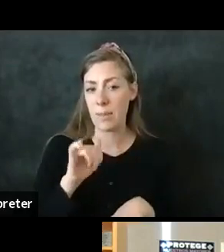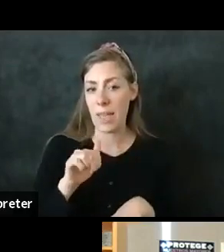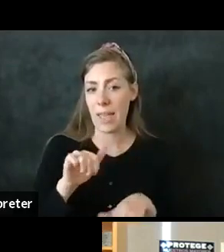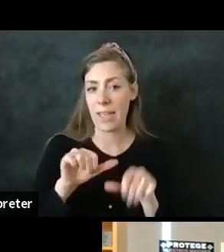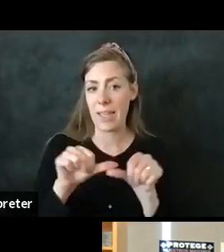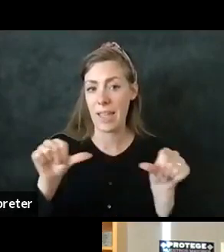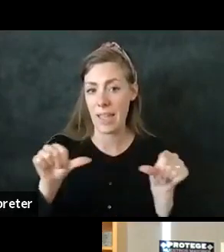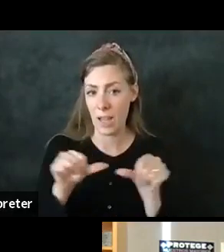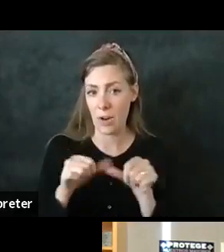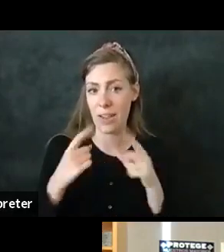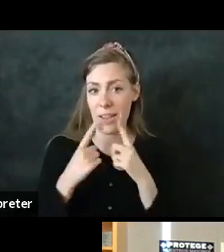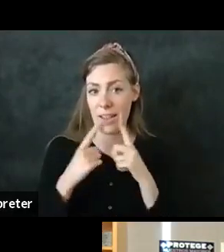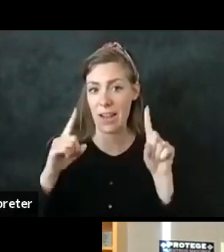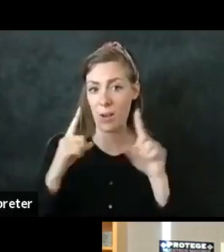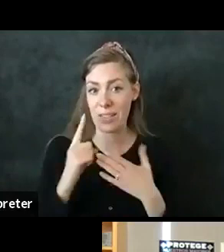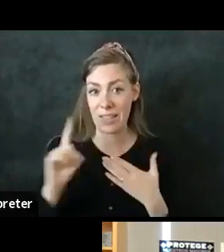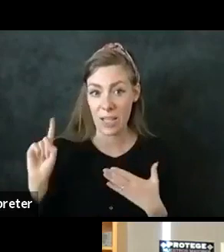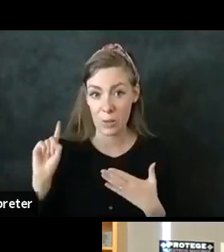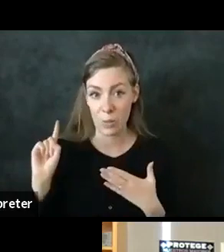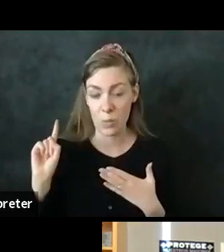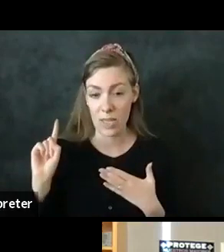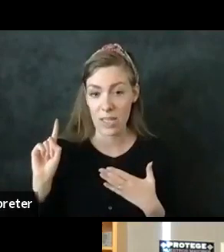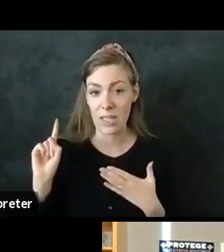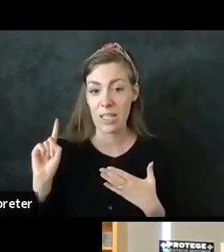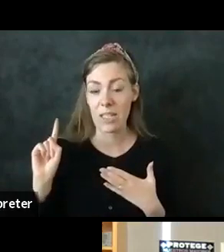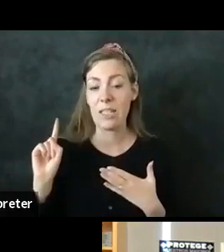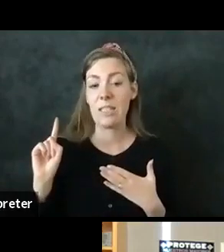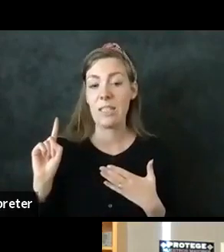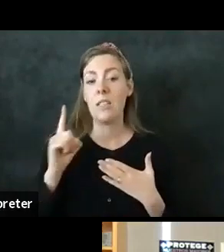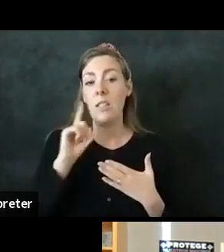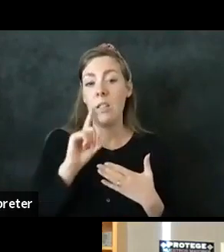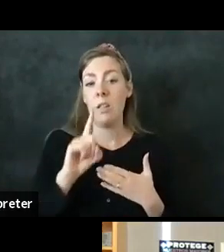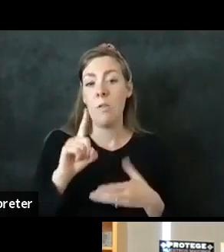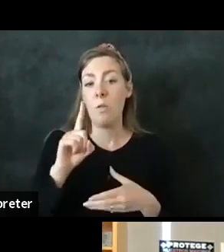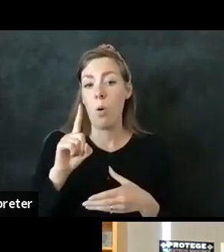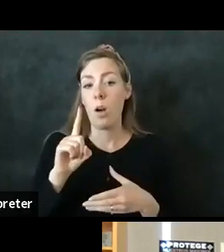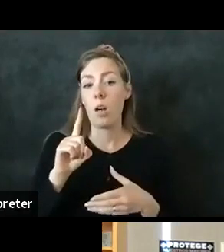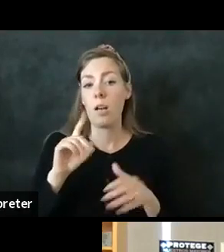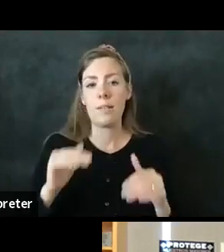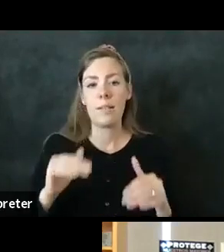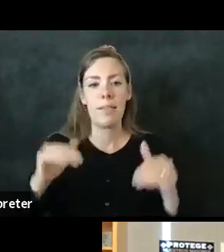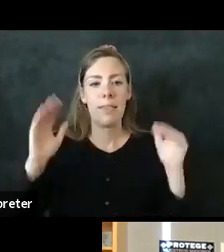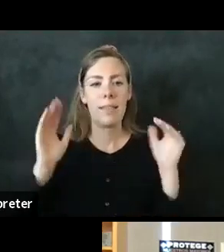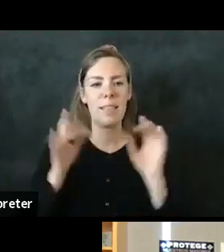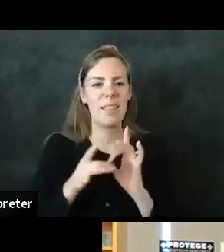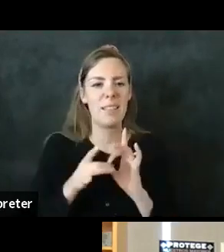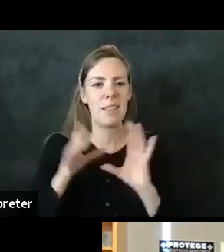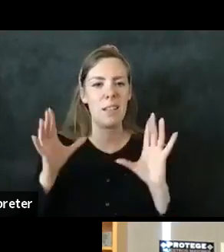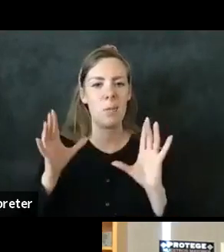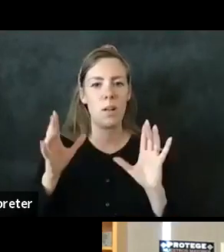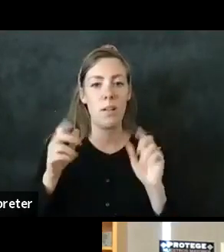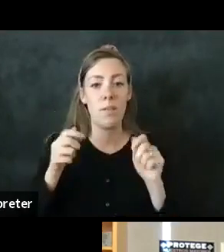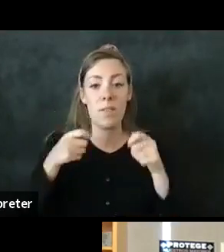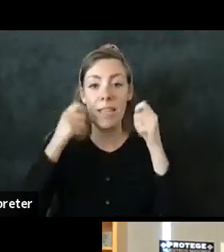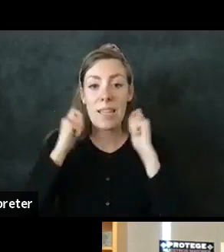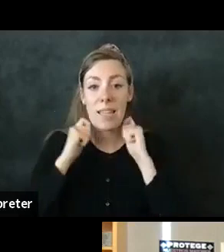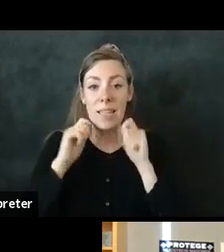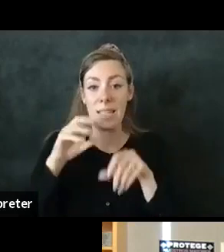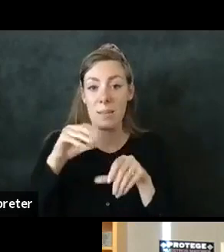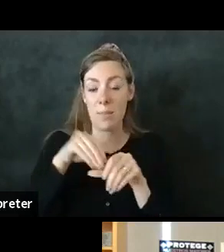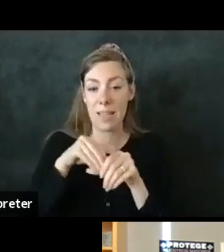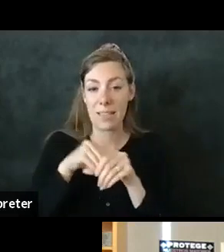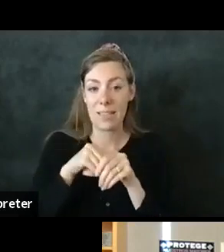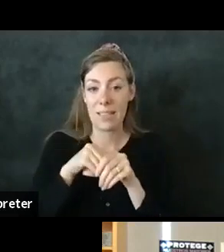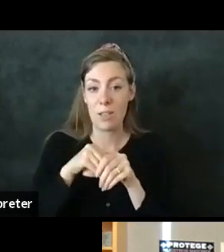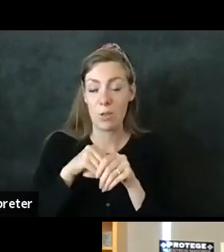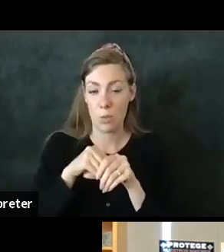and I announced last week for lifting the indoor mask mandate. We will lift the indoor mask mandate when we can reach 3